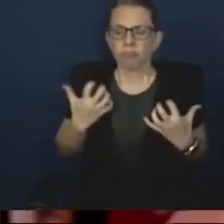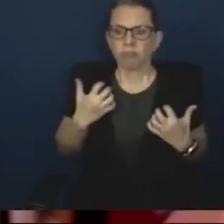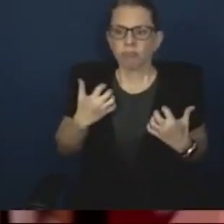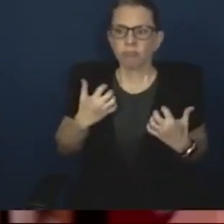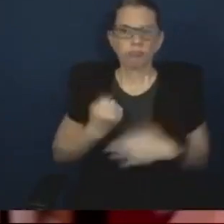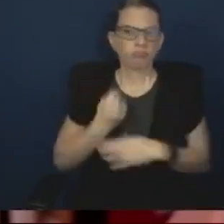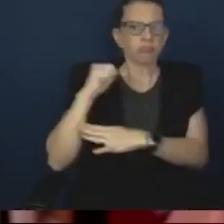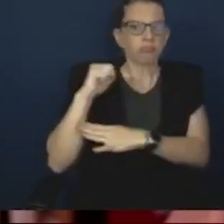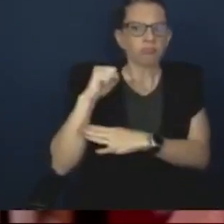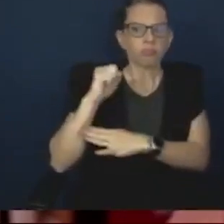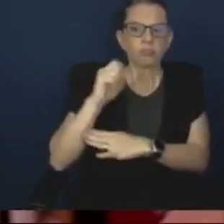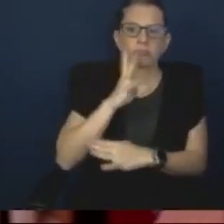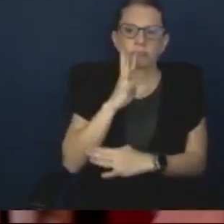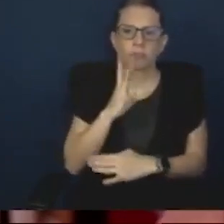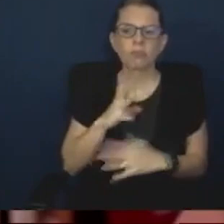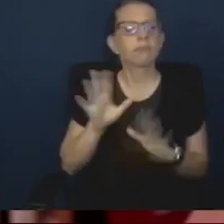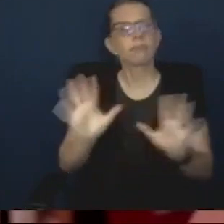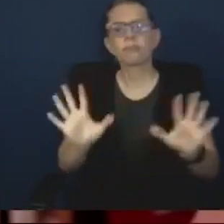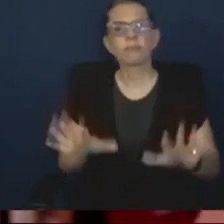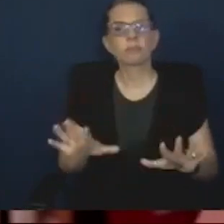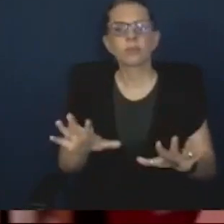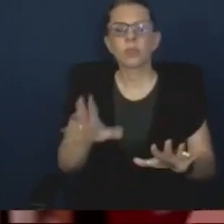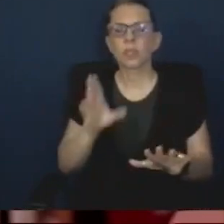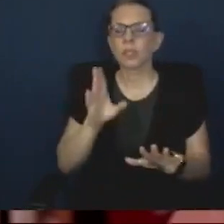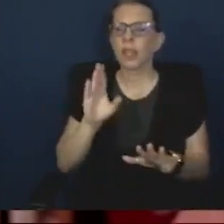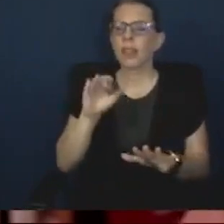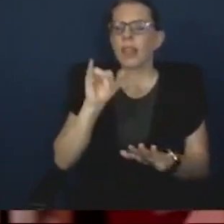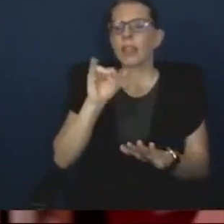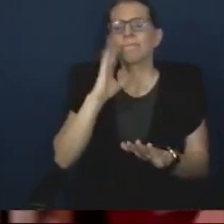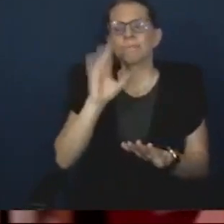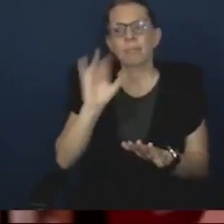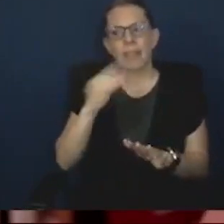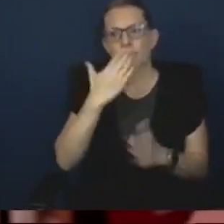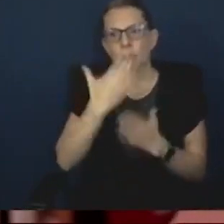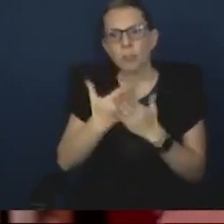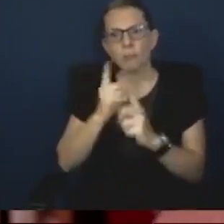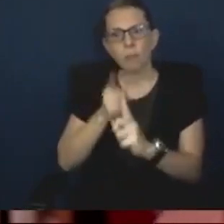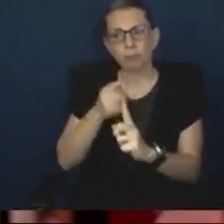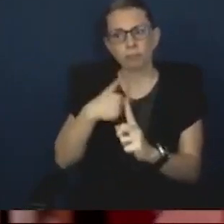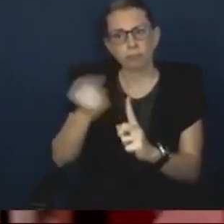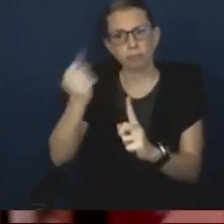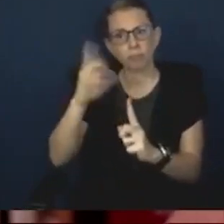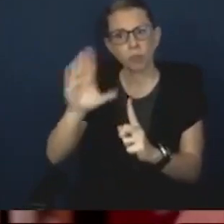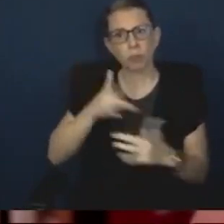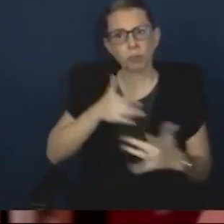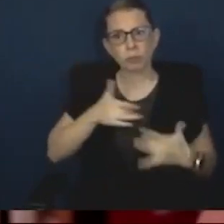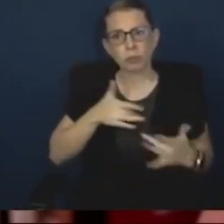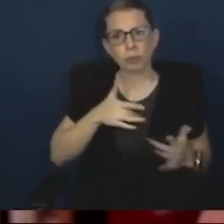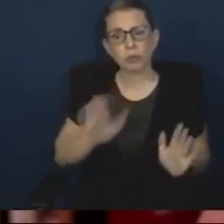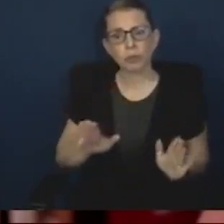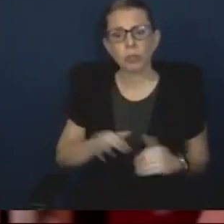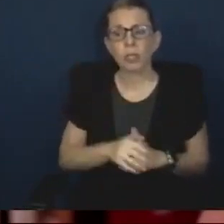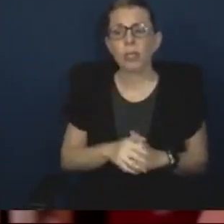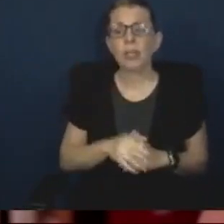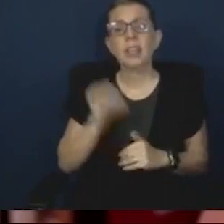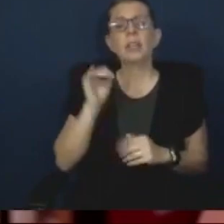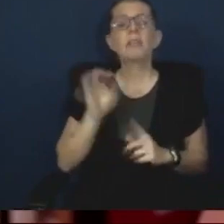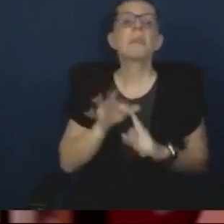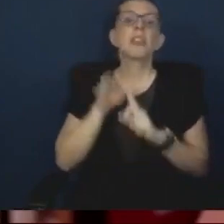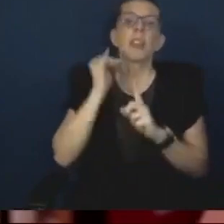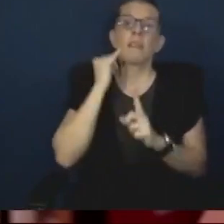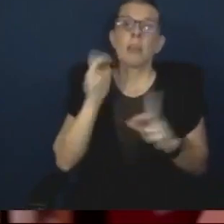say, you know, that's a great point, and I understand your concern. In particular, if people have concerns